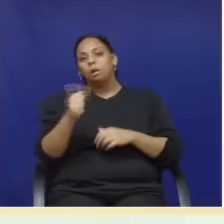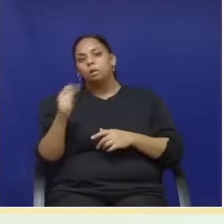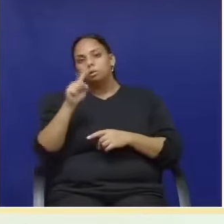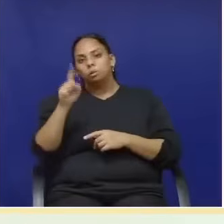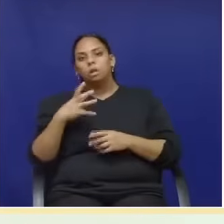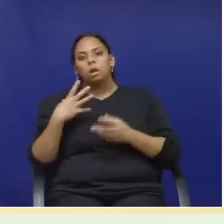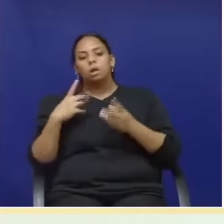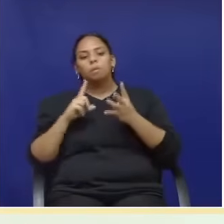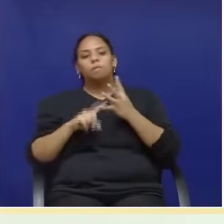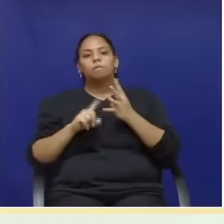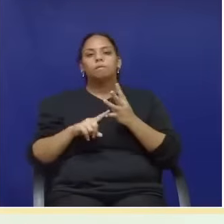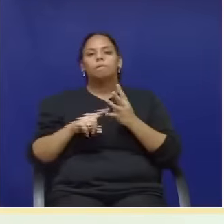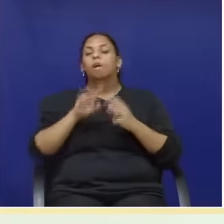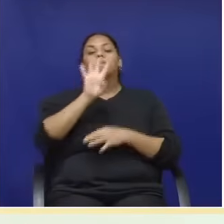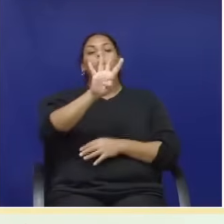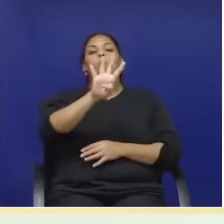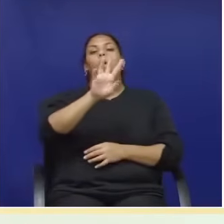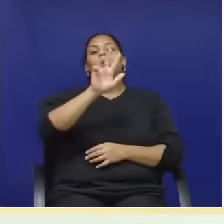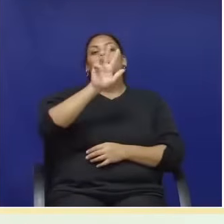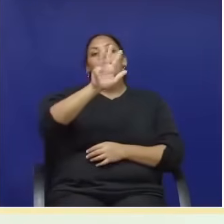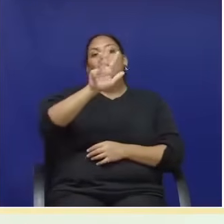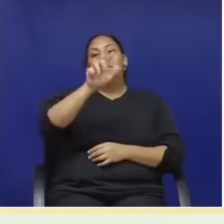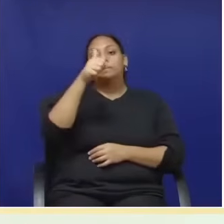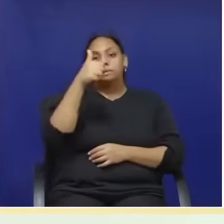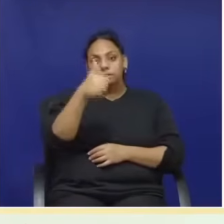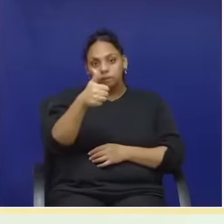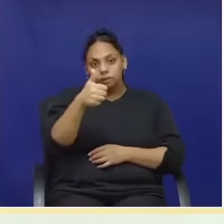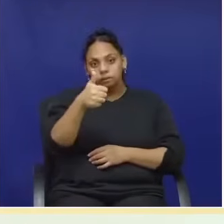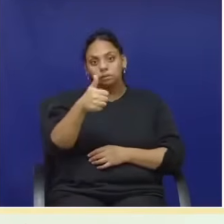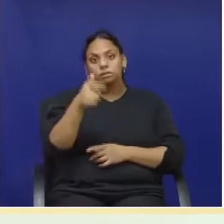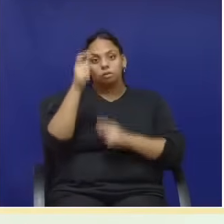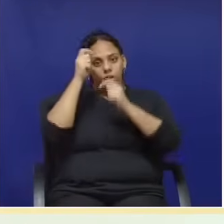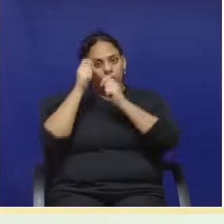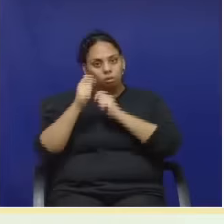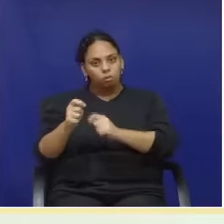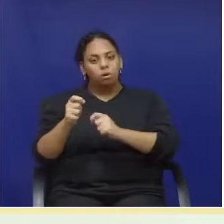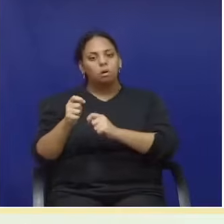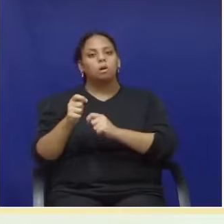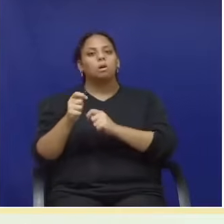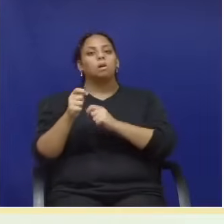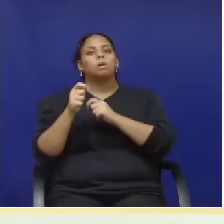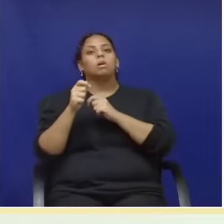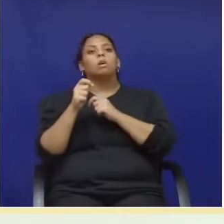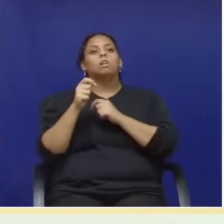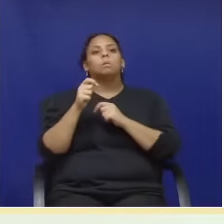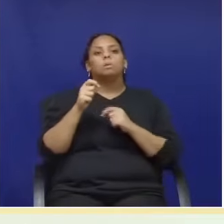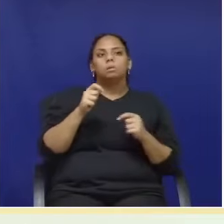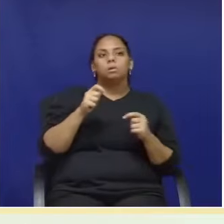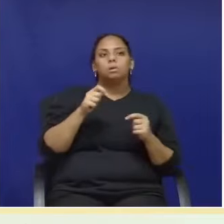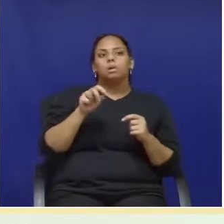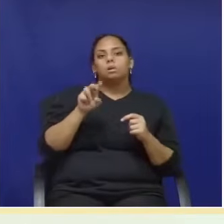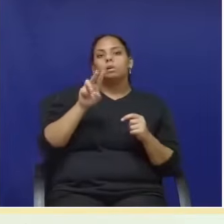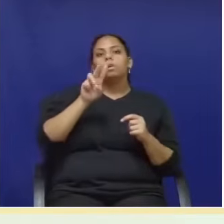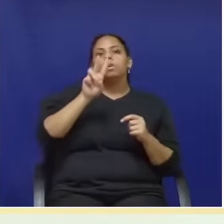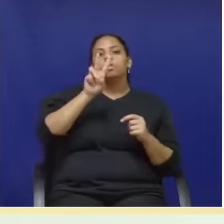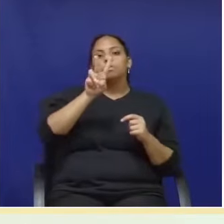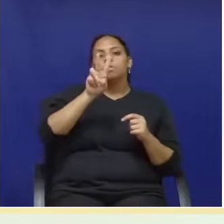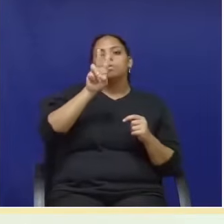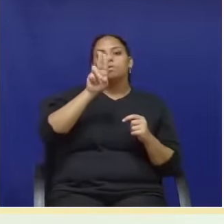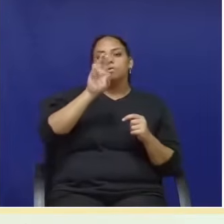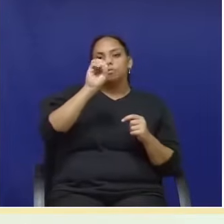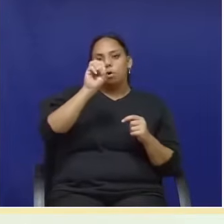number 496 and has been asked by the Honourable Munyai to the Minister of Defence and Military